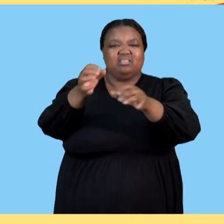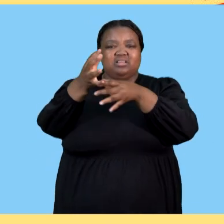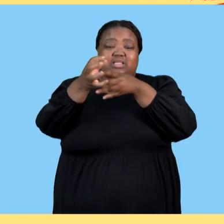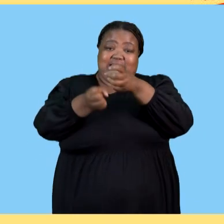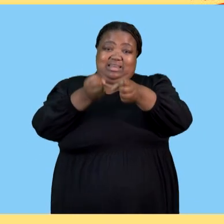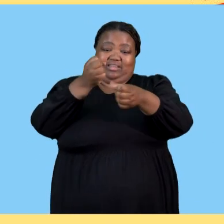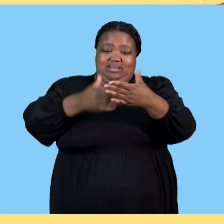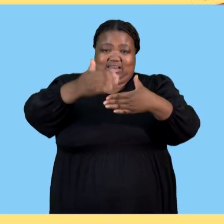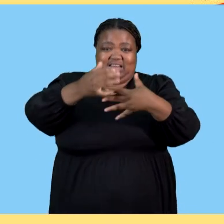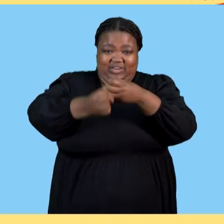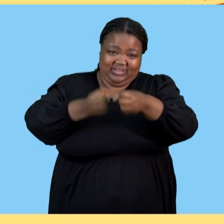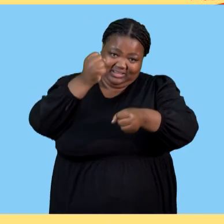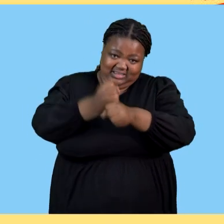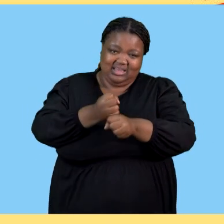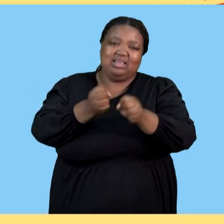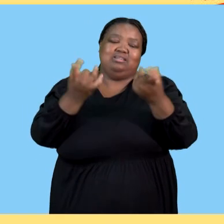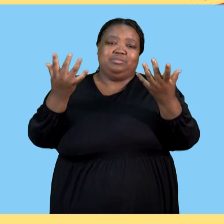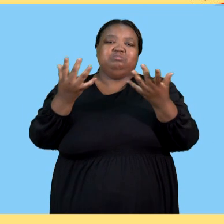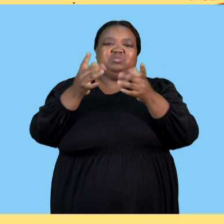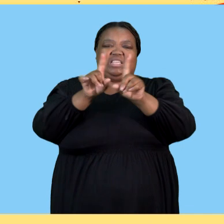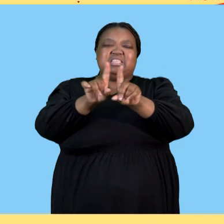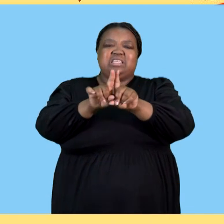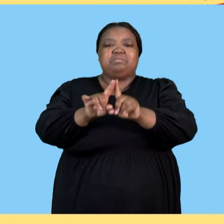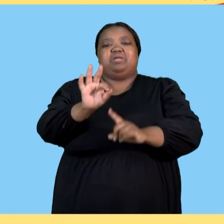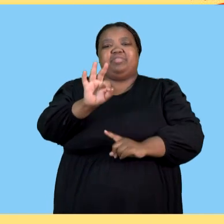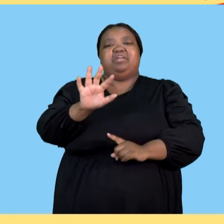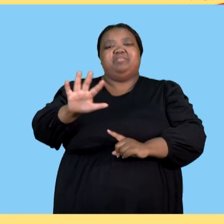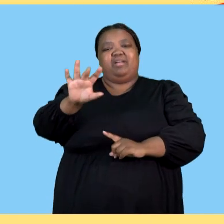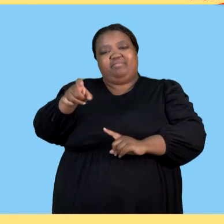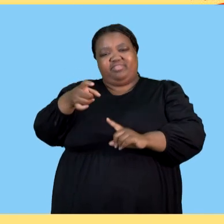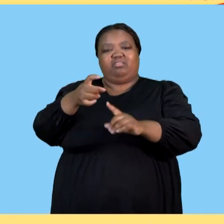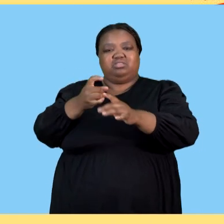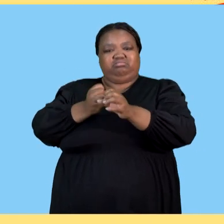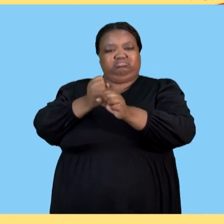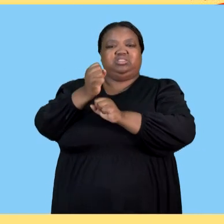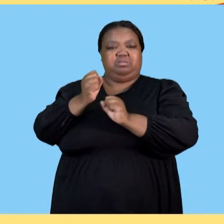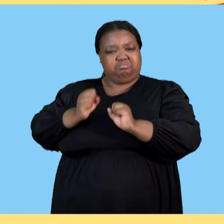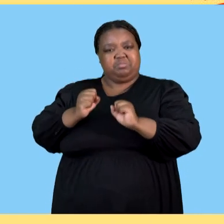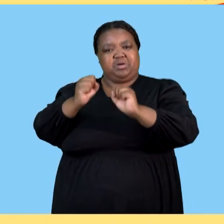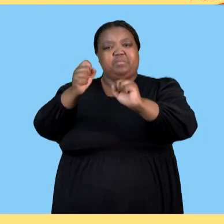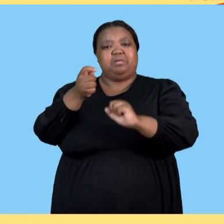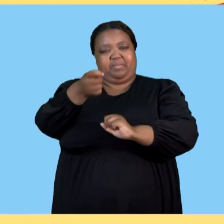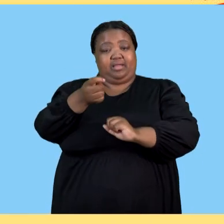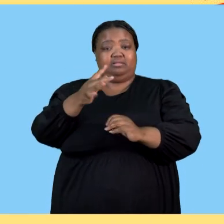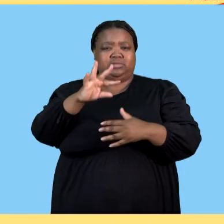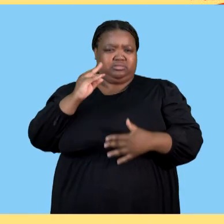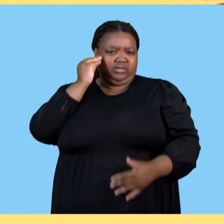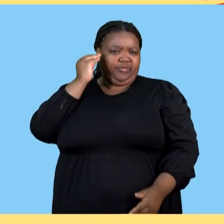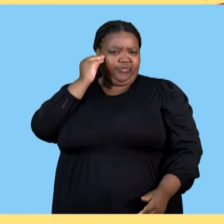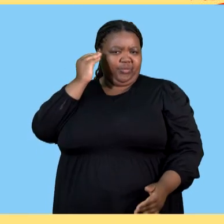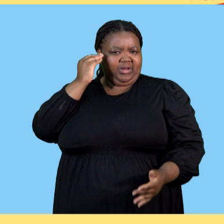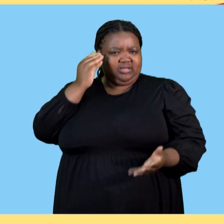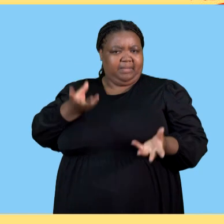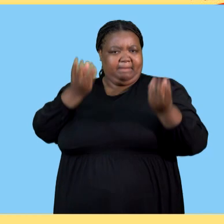me that in the next year, I will pay again that 35,000. Once